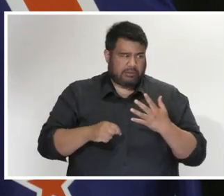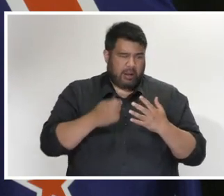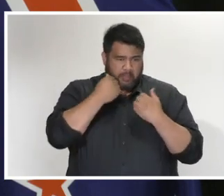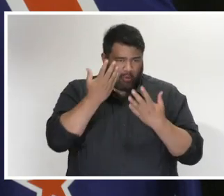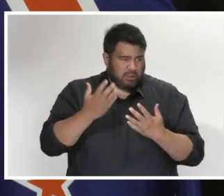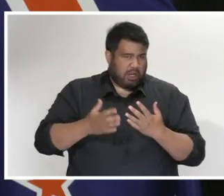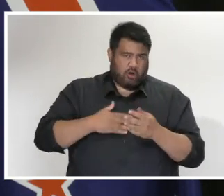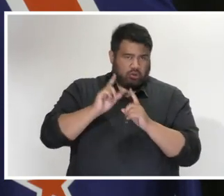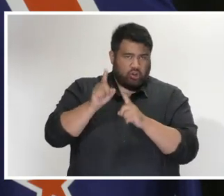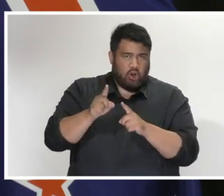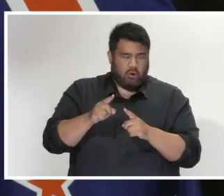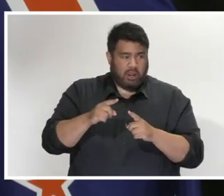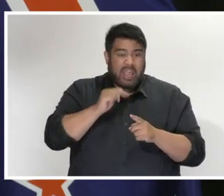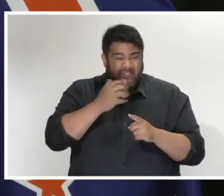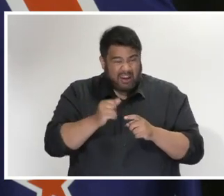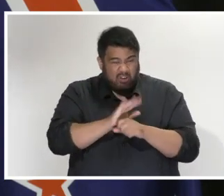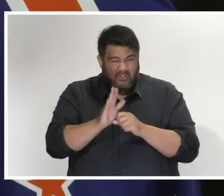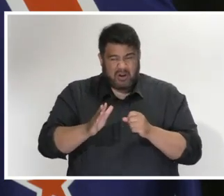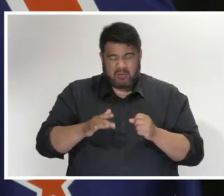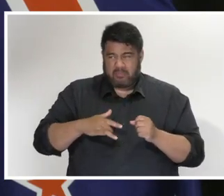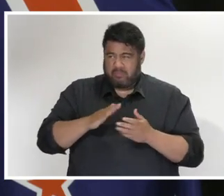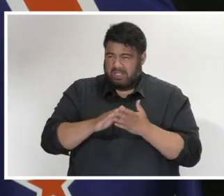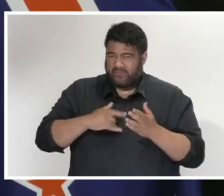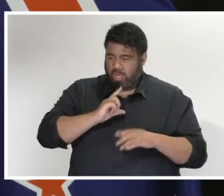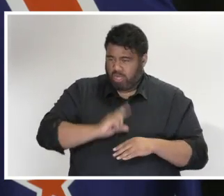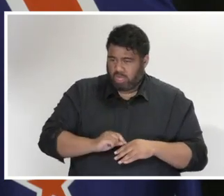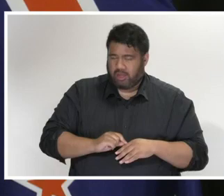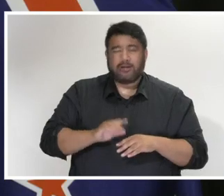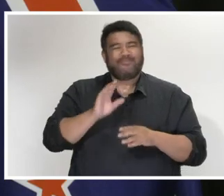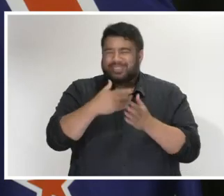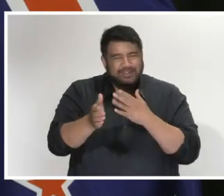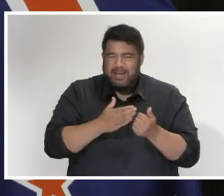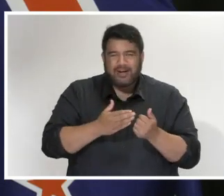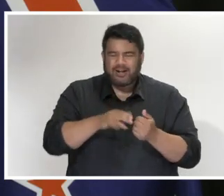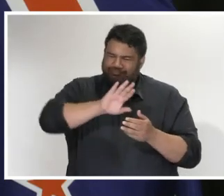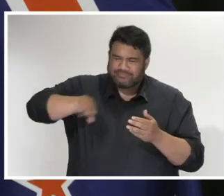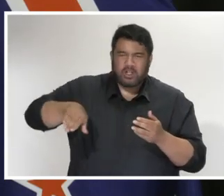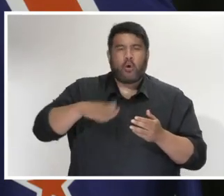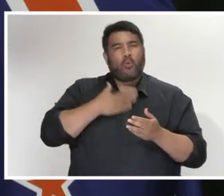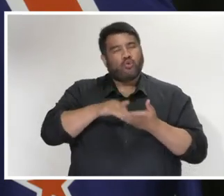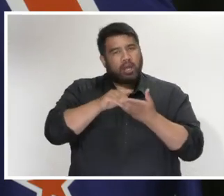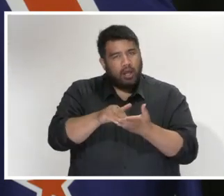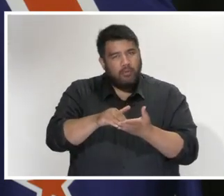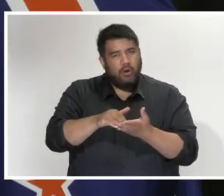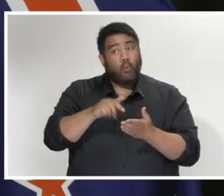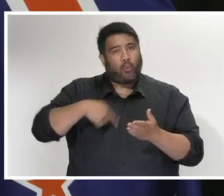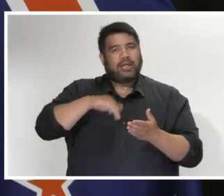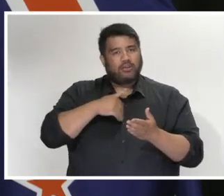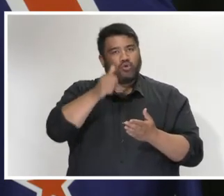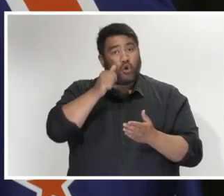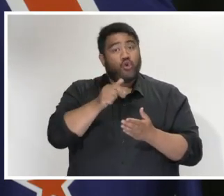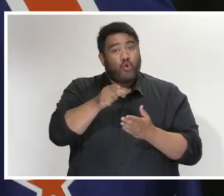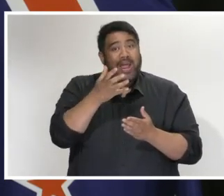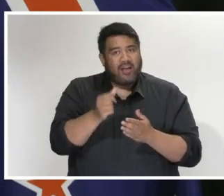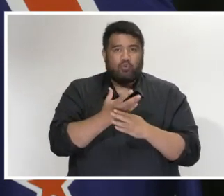having COVID-19 or experiencing it. We need to know and we need to help, and so don't feel any of that or